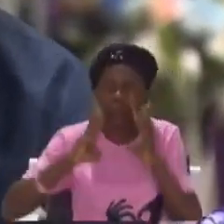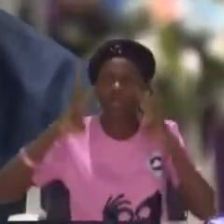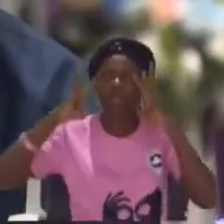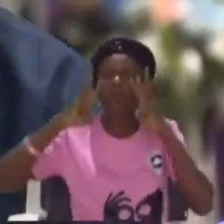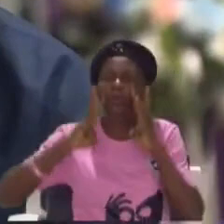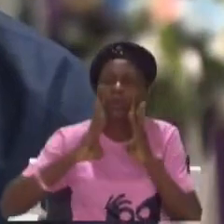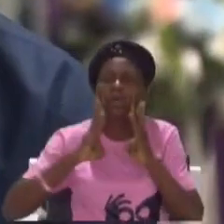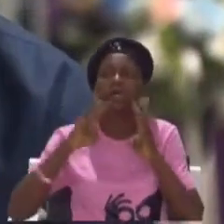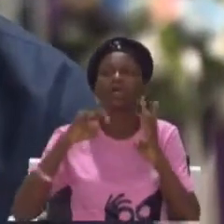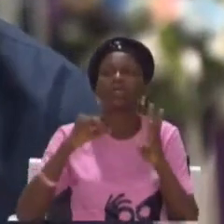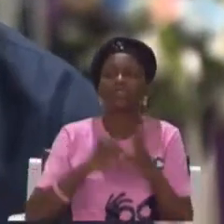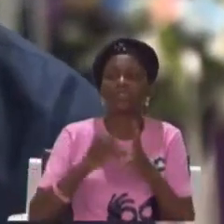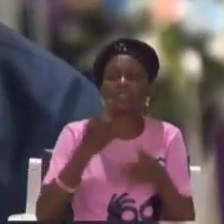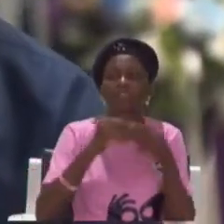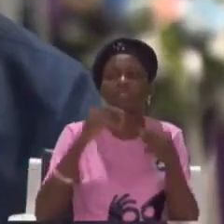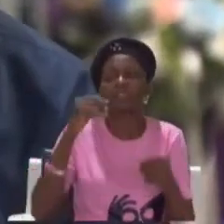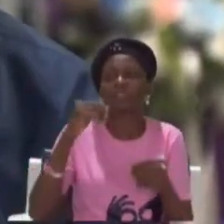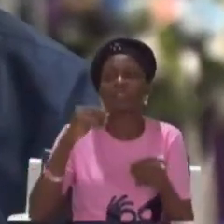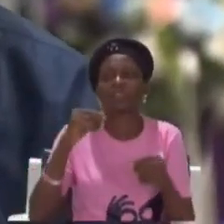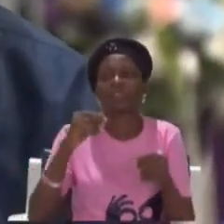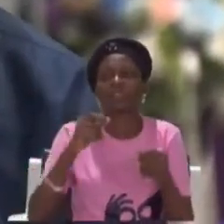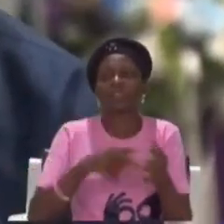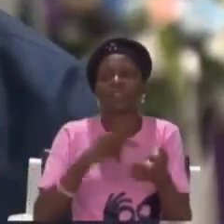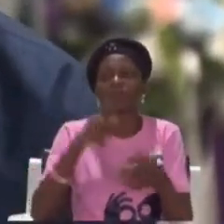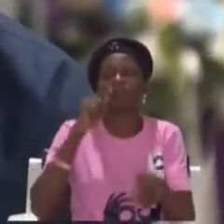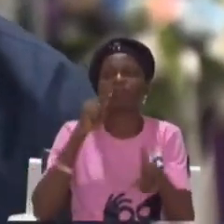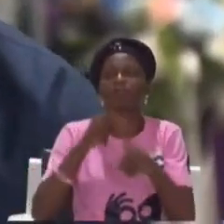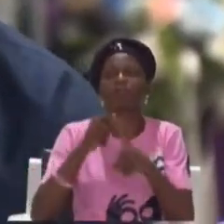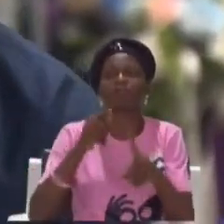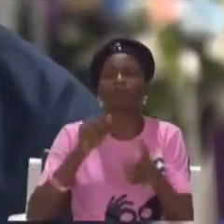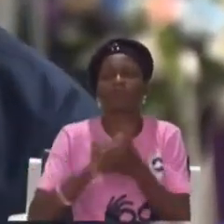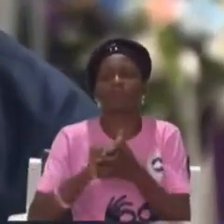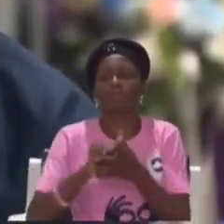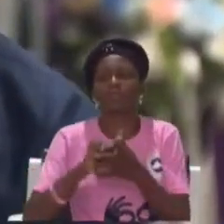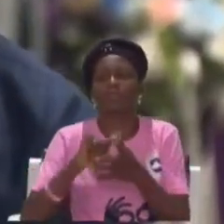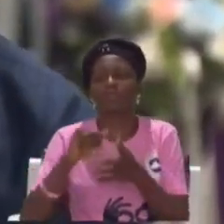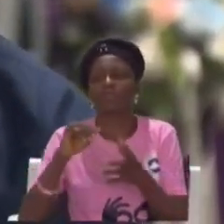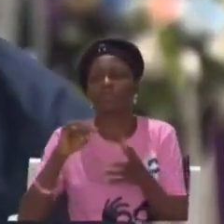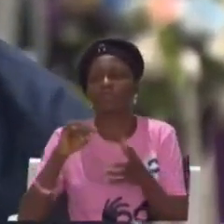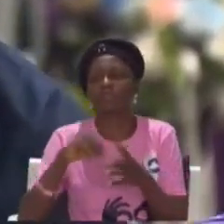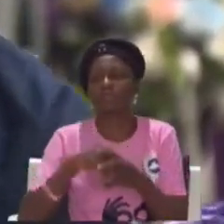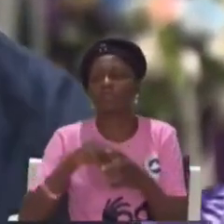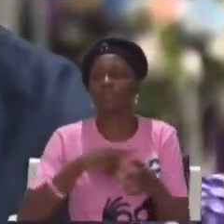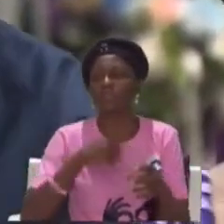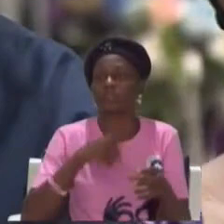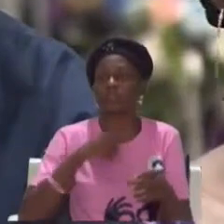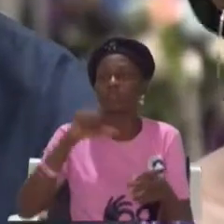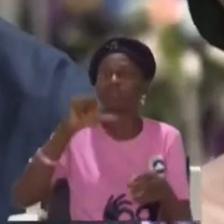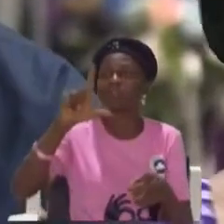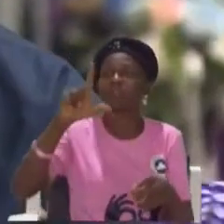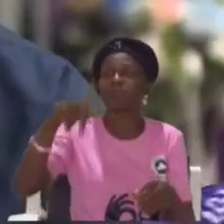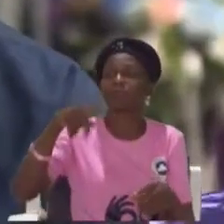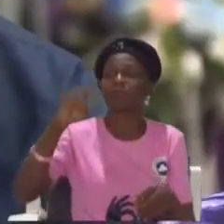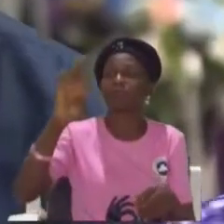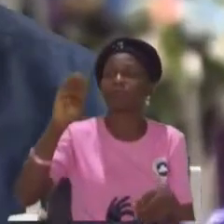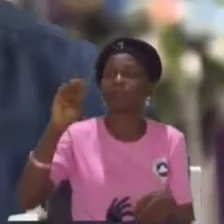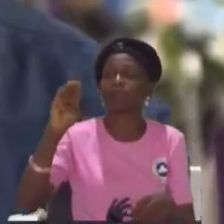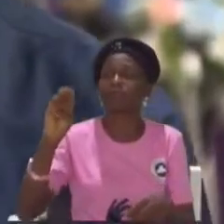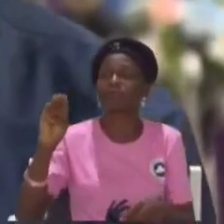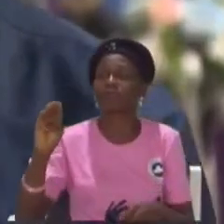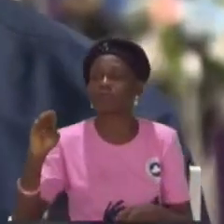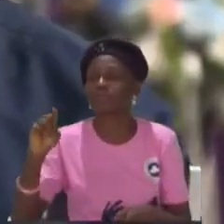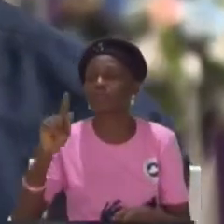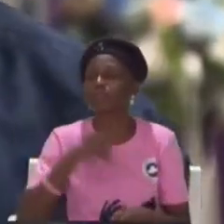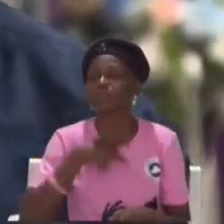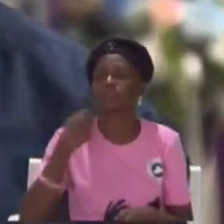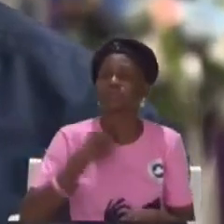point in my local assembly, LP 14, Region 2, where a